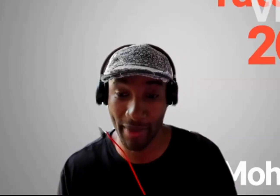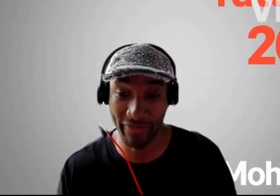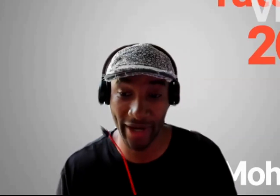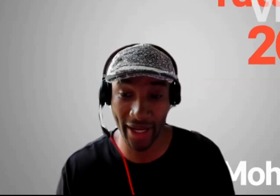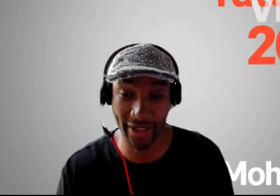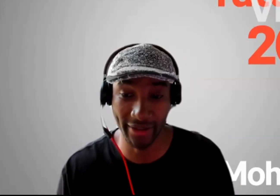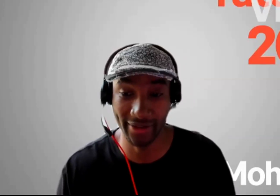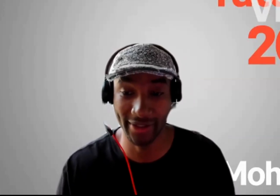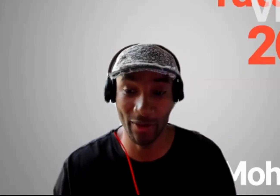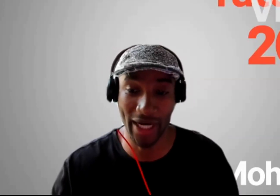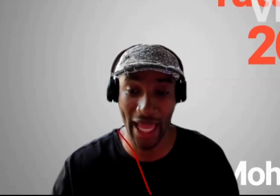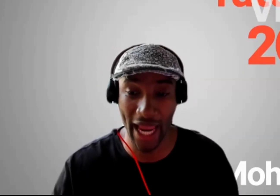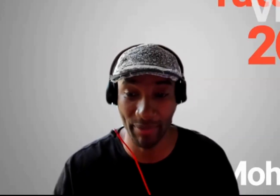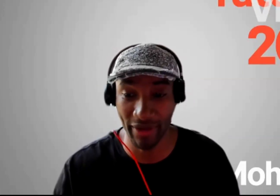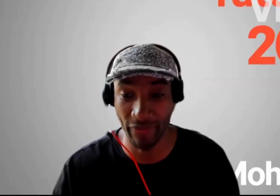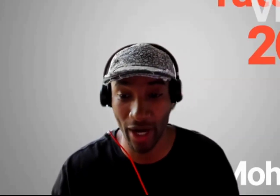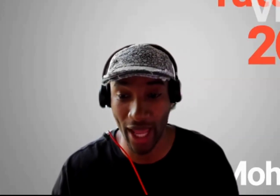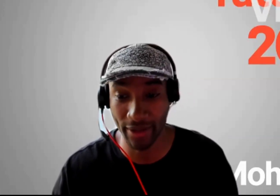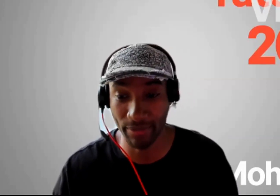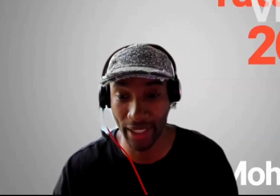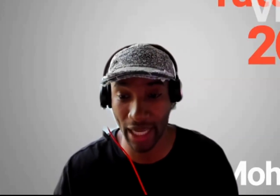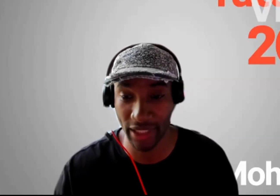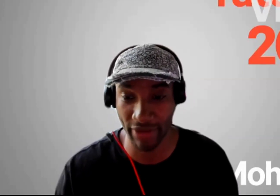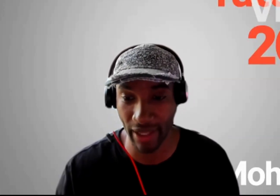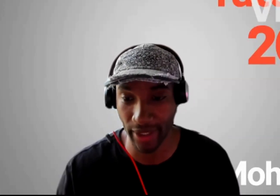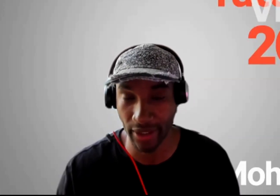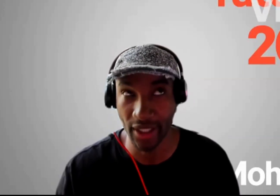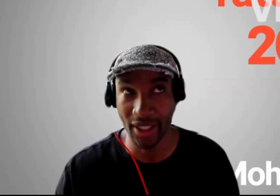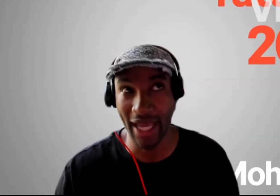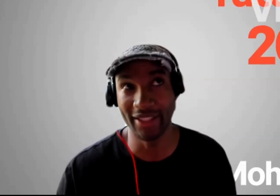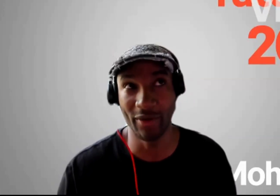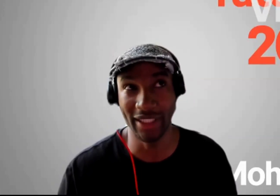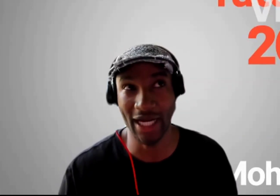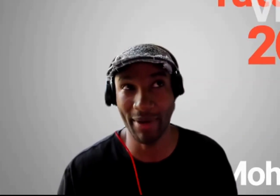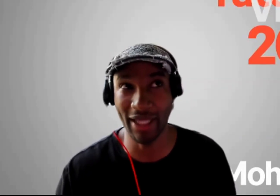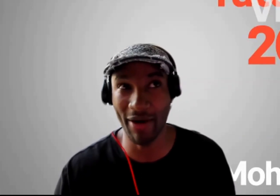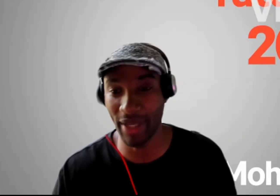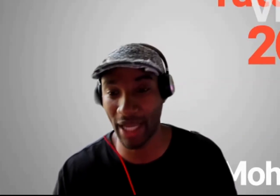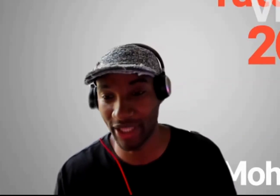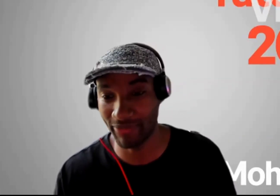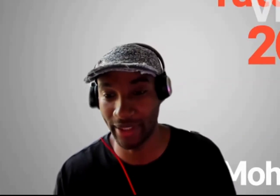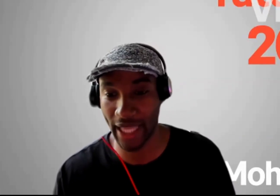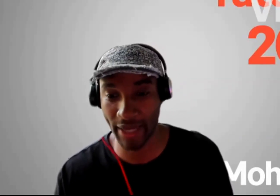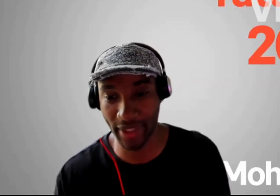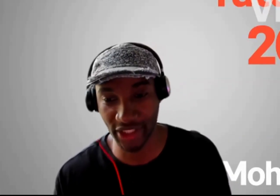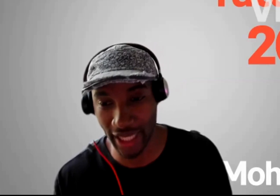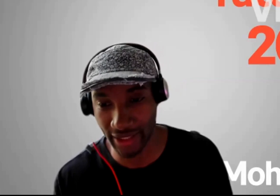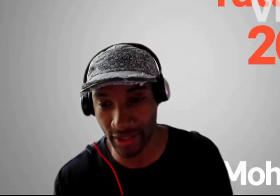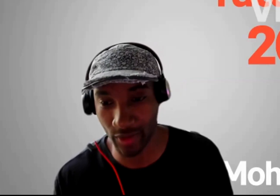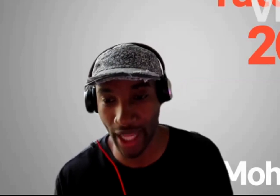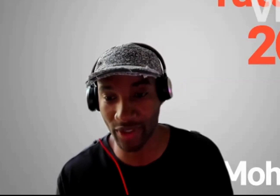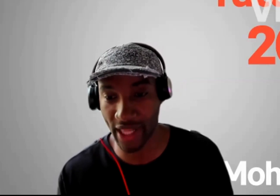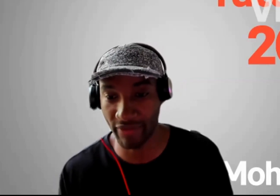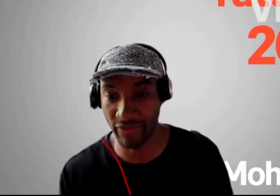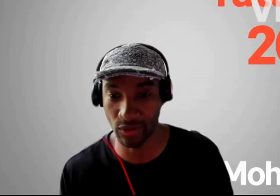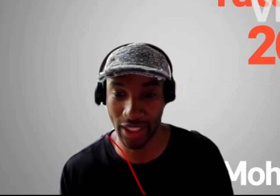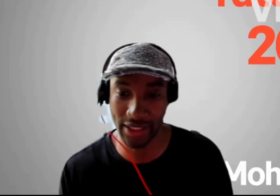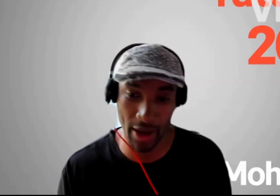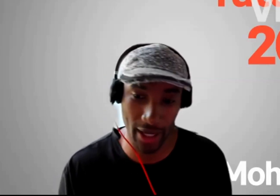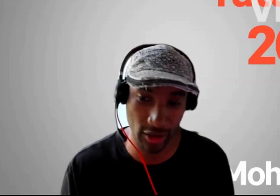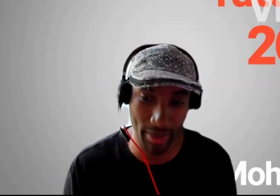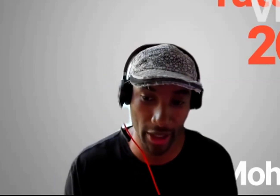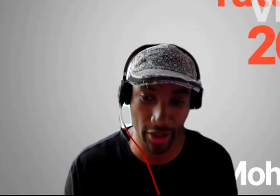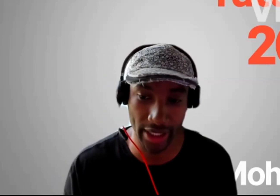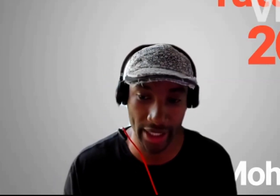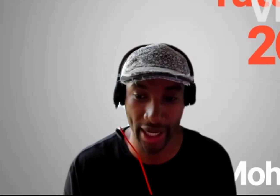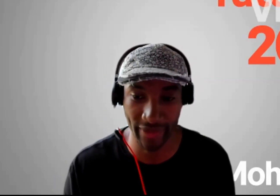like my friend, the one I had before I became deaf, I mean, I didn't really talk about how I became deaf, but I had meningitis when I was 11. So that's how